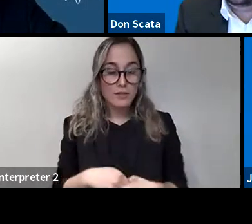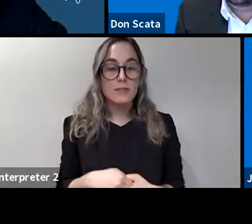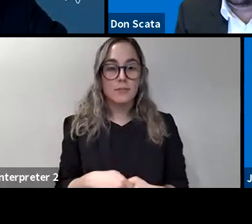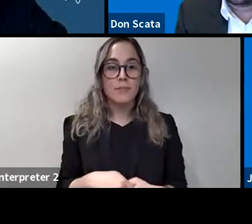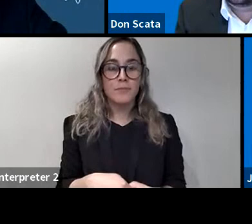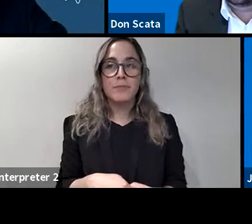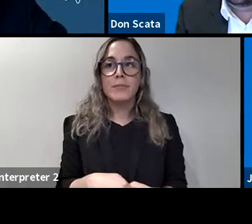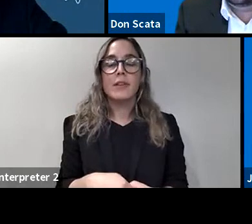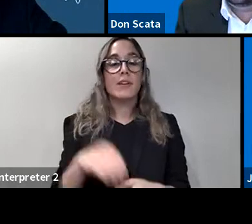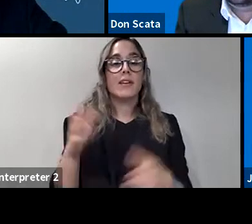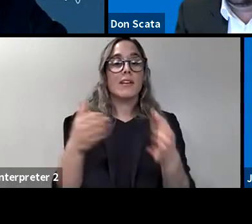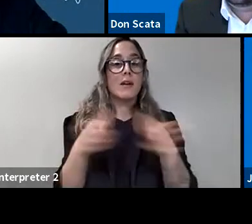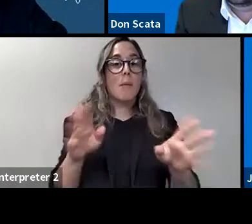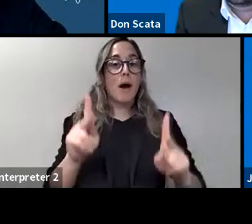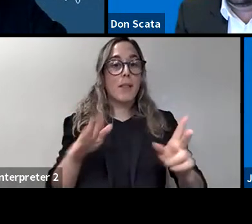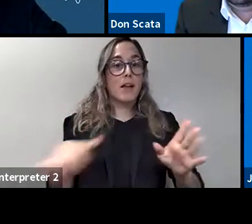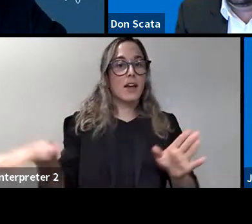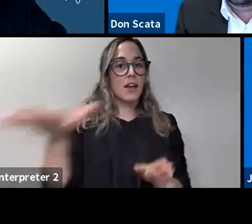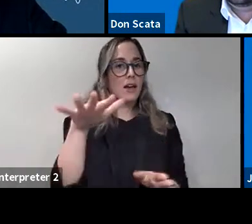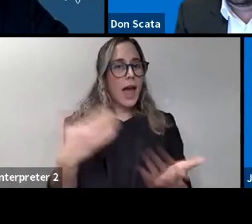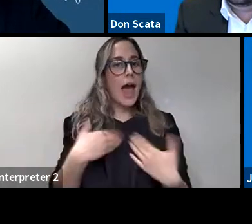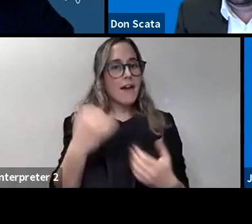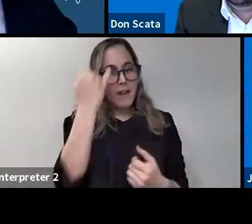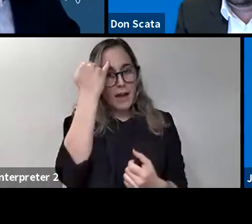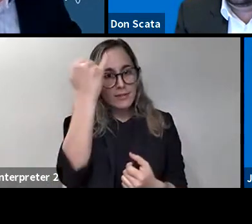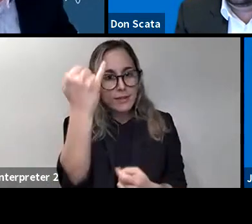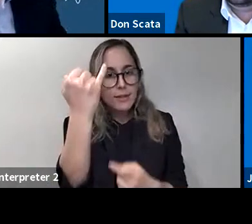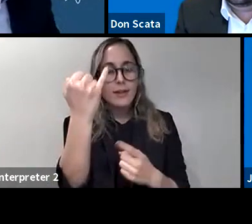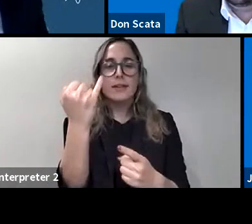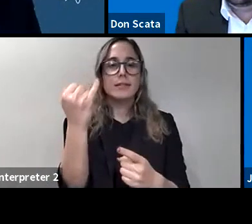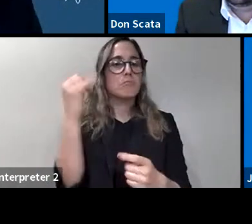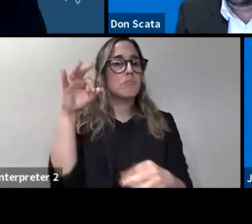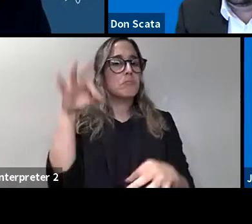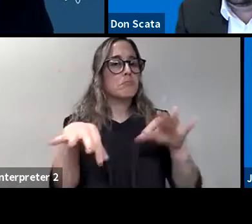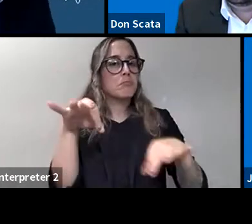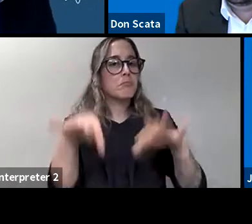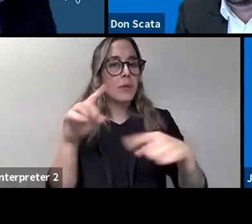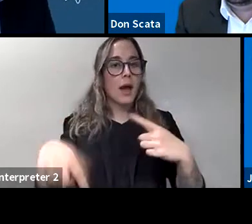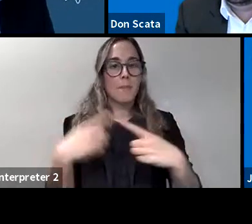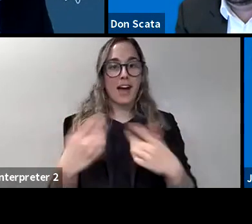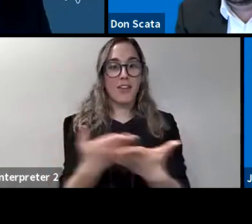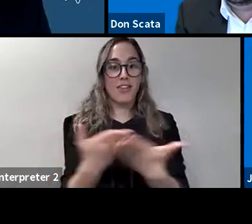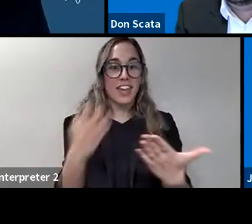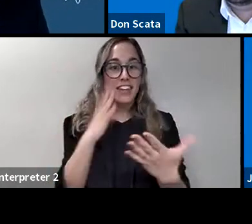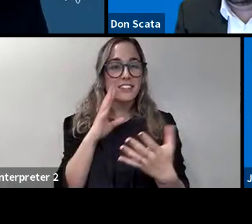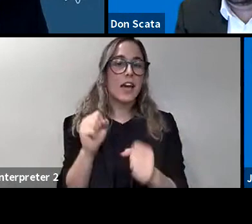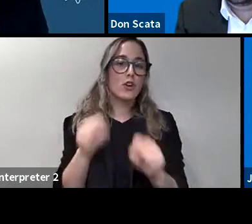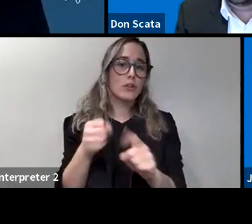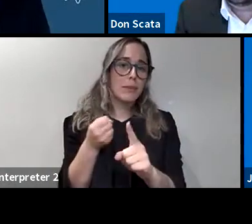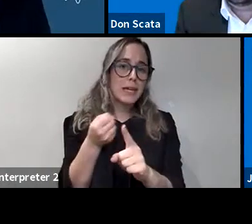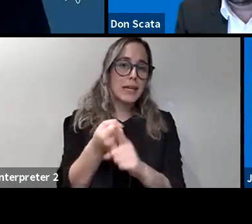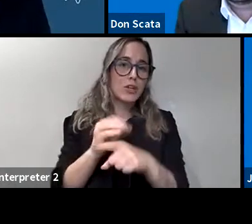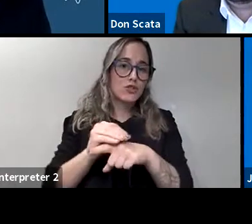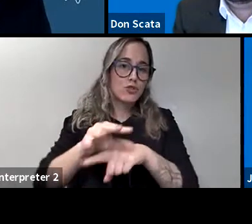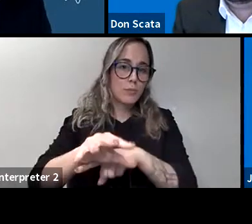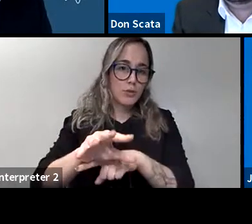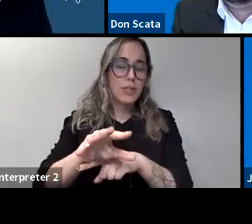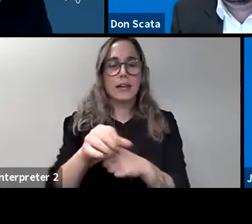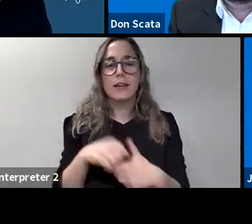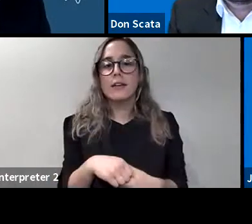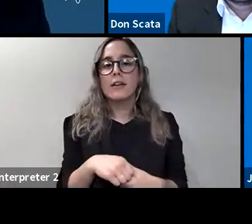the public has ideas about things that maybe contributing to that, and we would welcome those